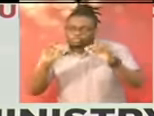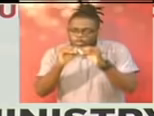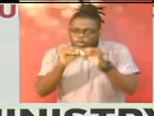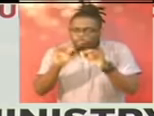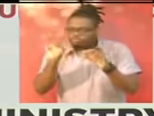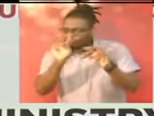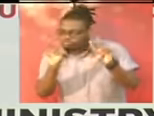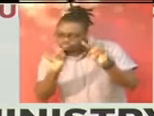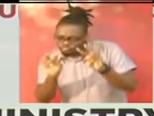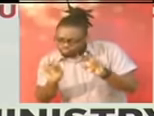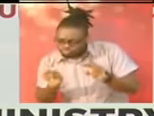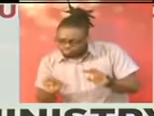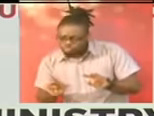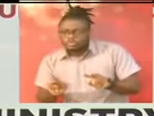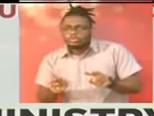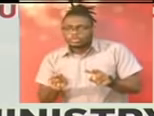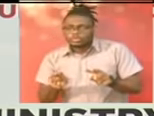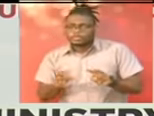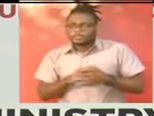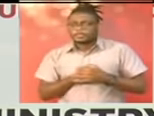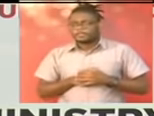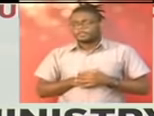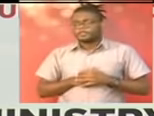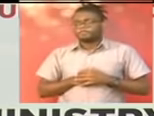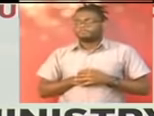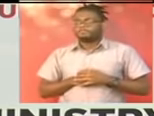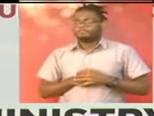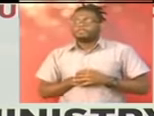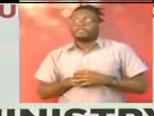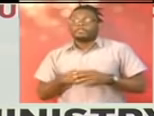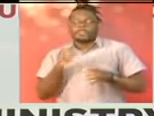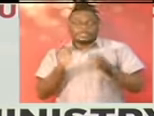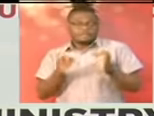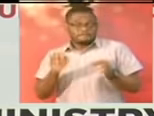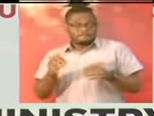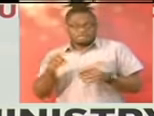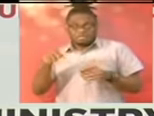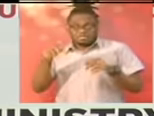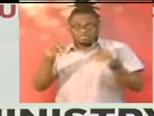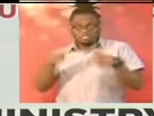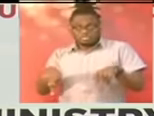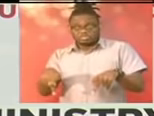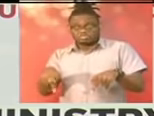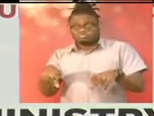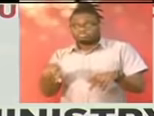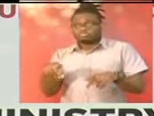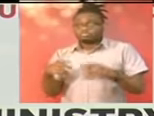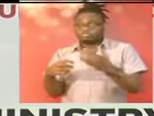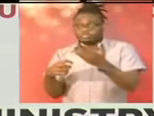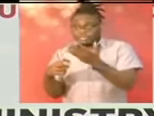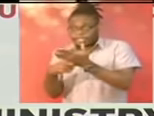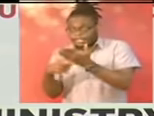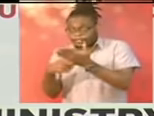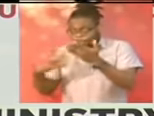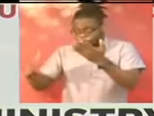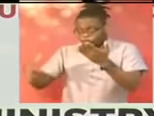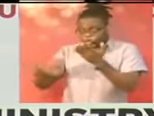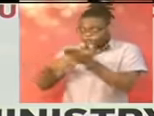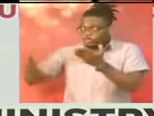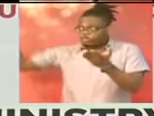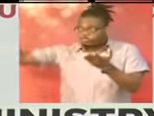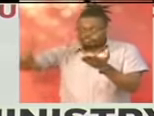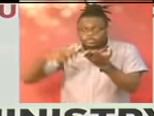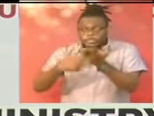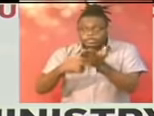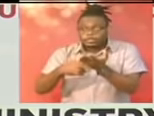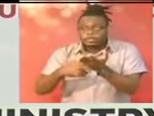question, if someone has booked a flight and they're traveling before they've reached that 14-day mark, then they're basically just